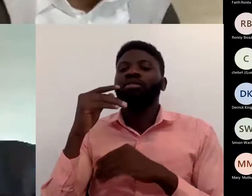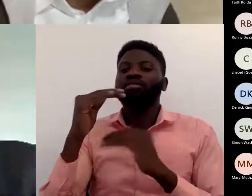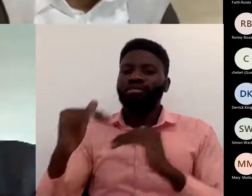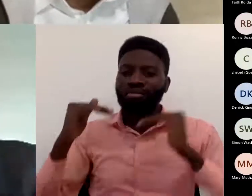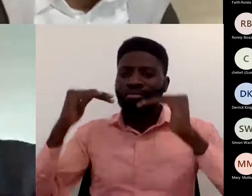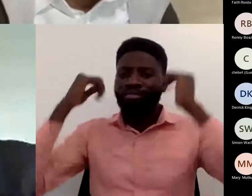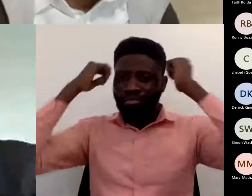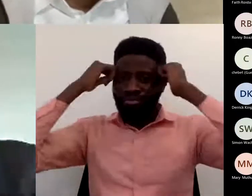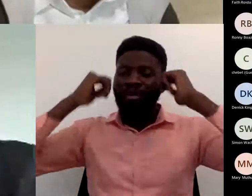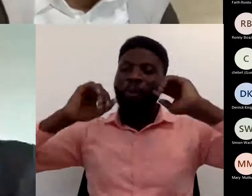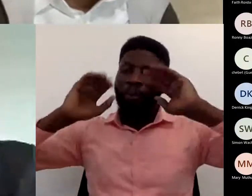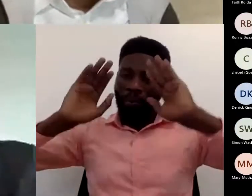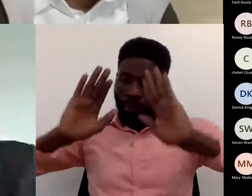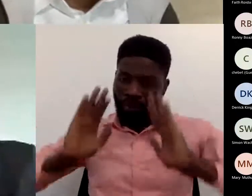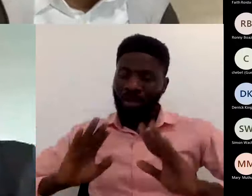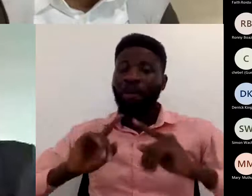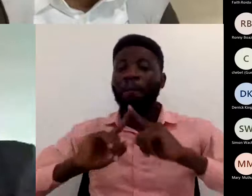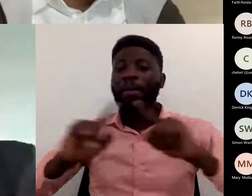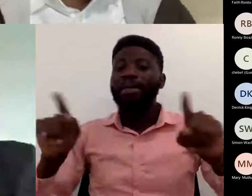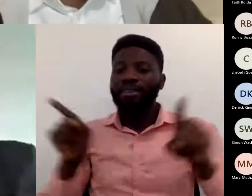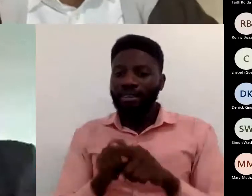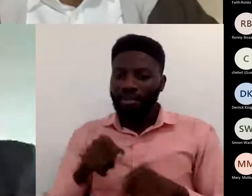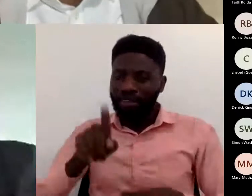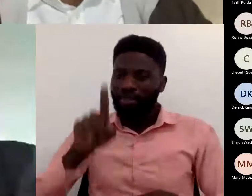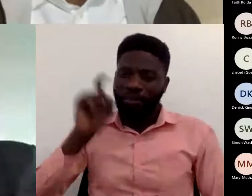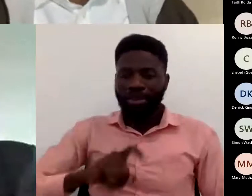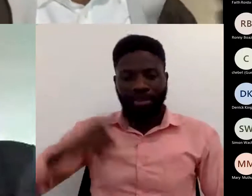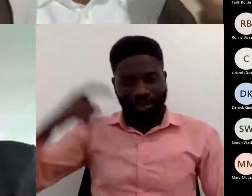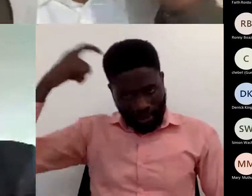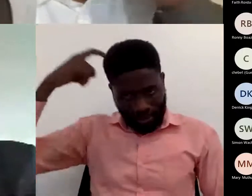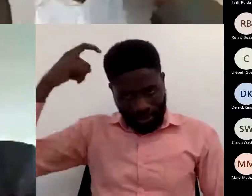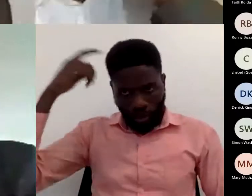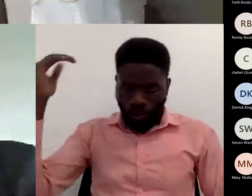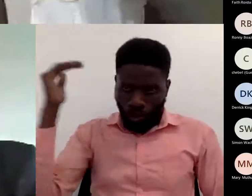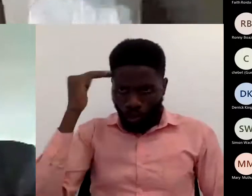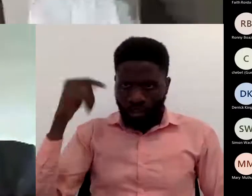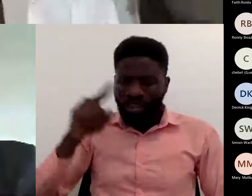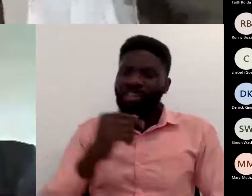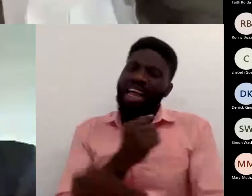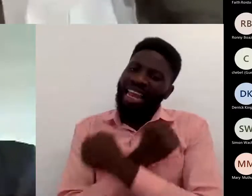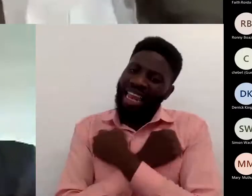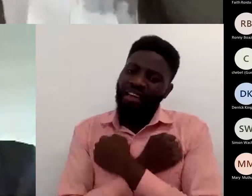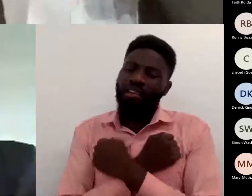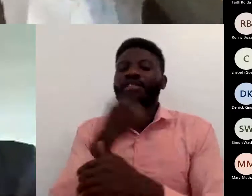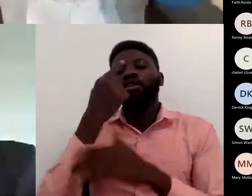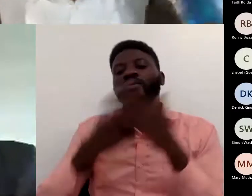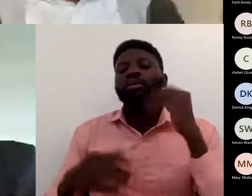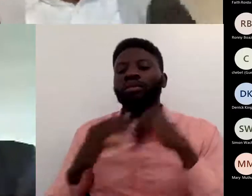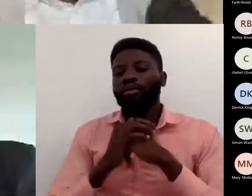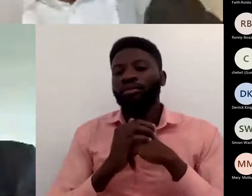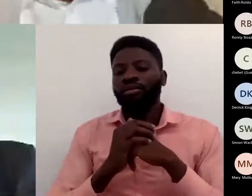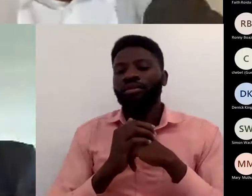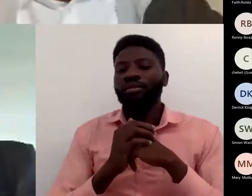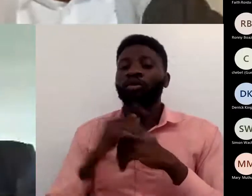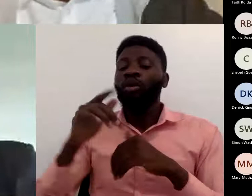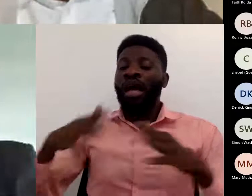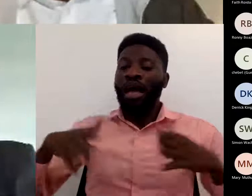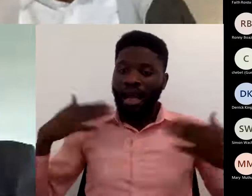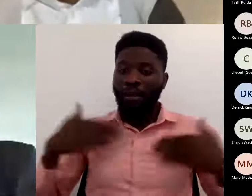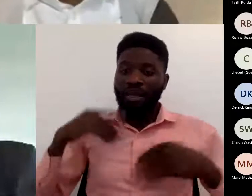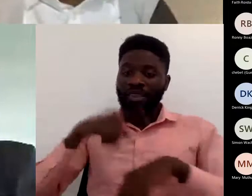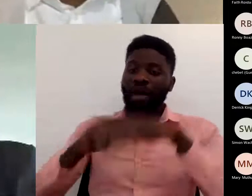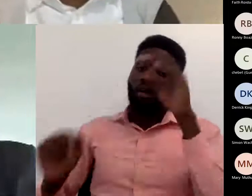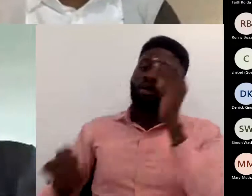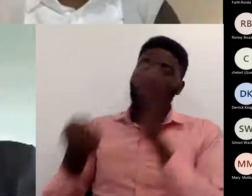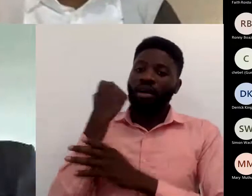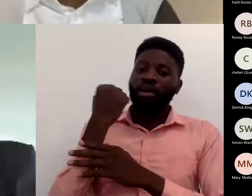is important. But at the end of the day, you have to ask yourself, what do you have passion for? What is it that will make you excited when you wake up in the morning to